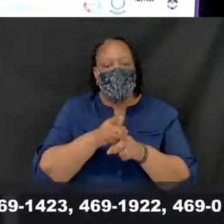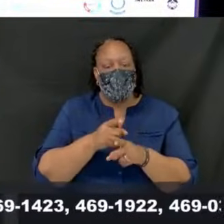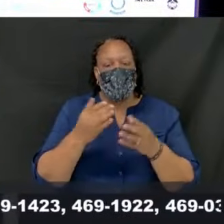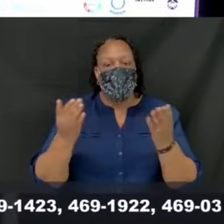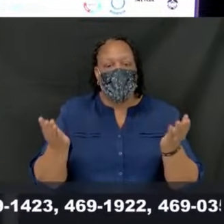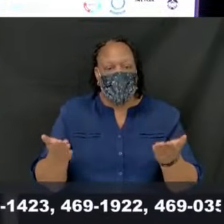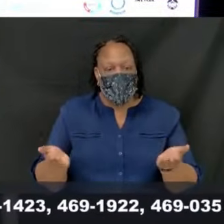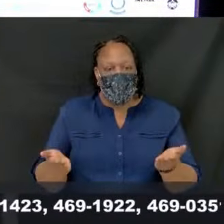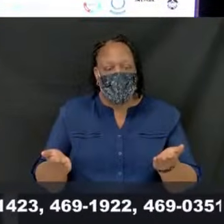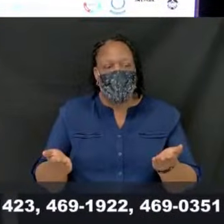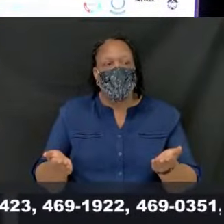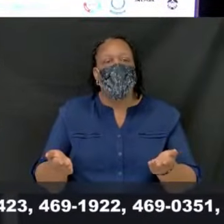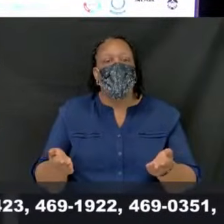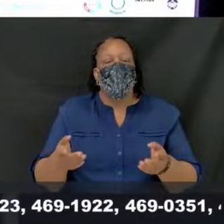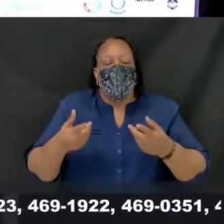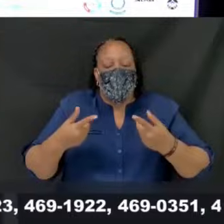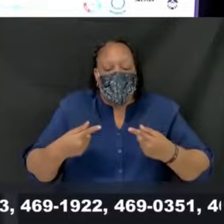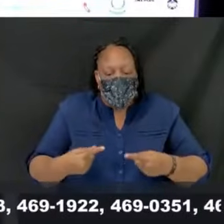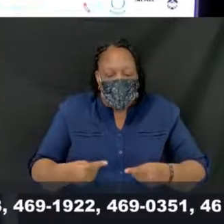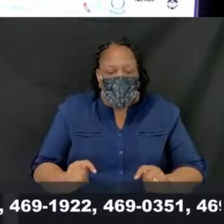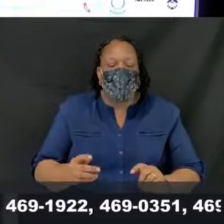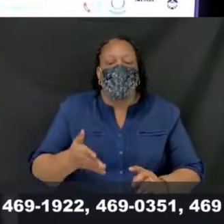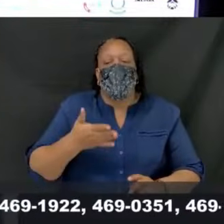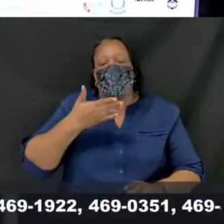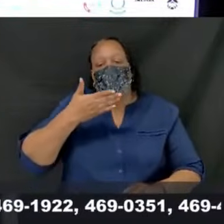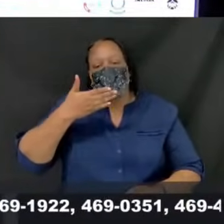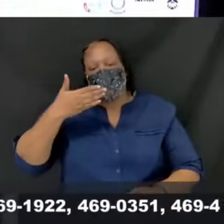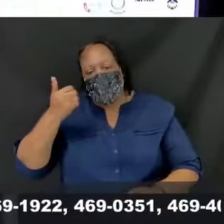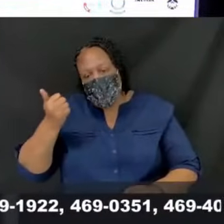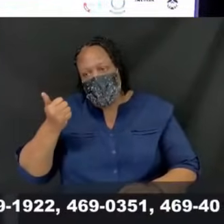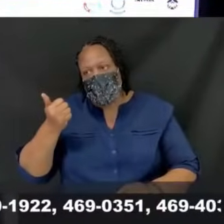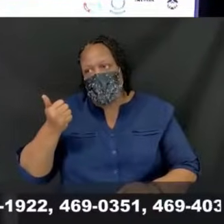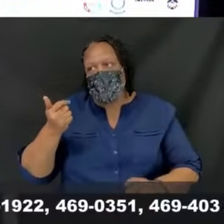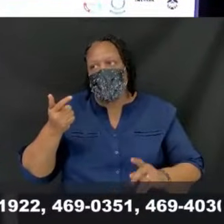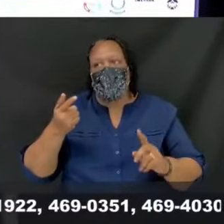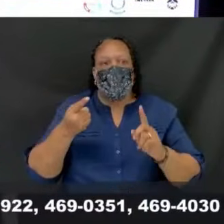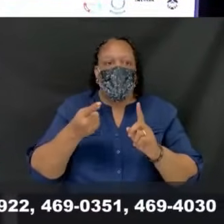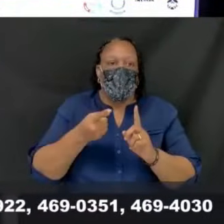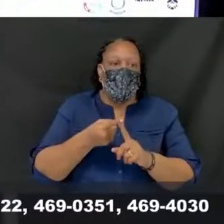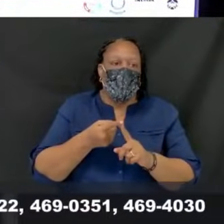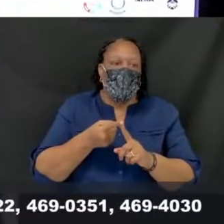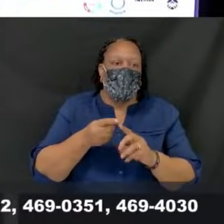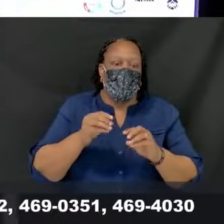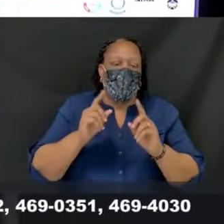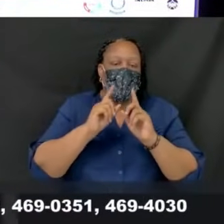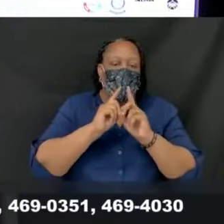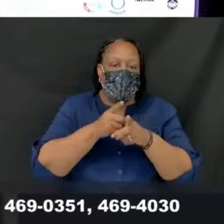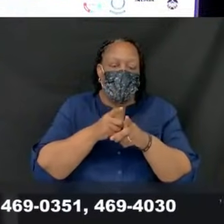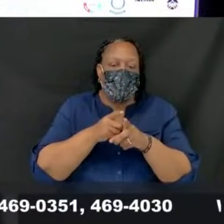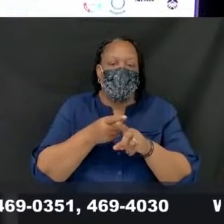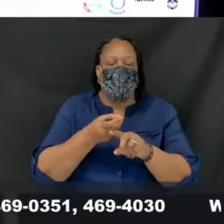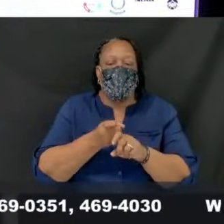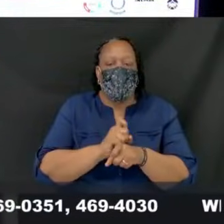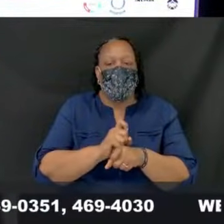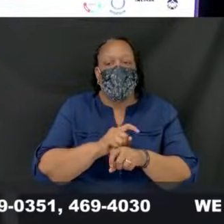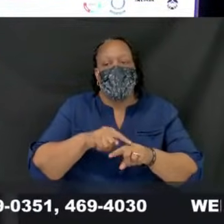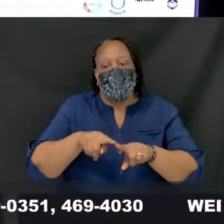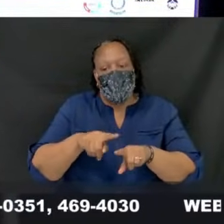a scientific standpoint, from a legal standpoint, from a